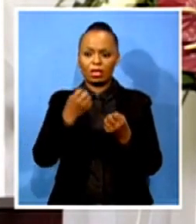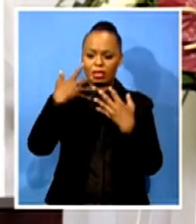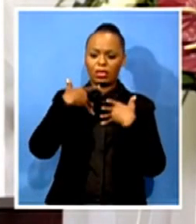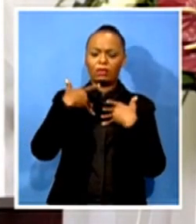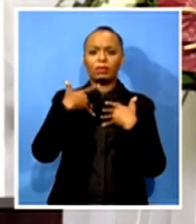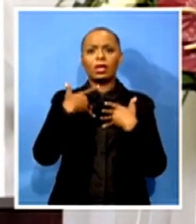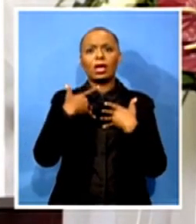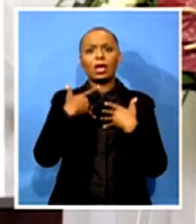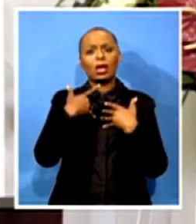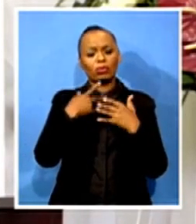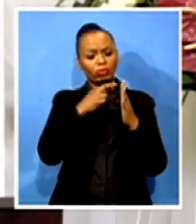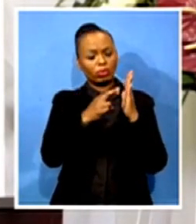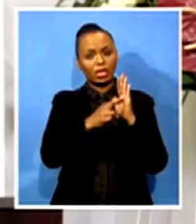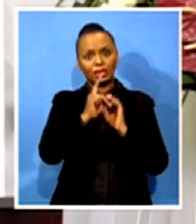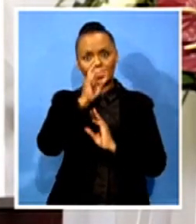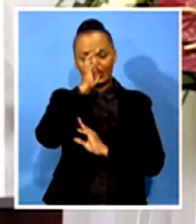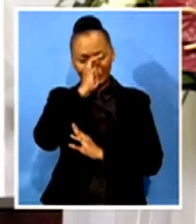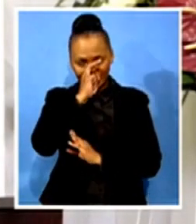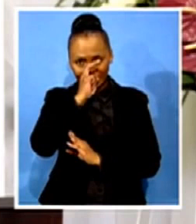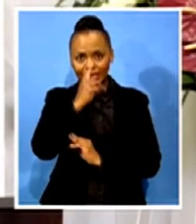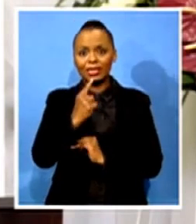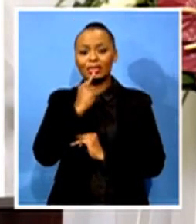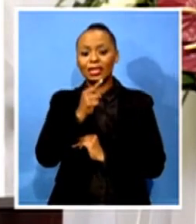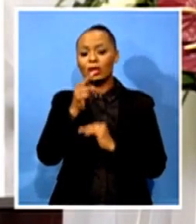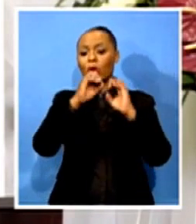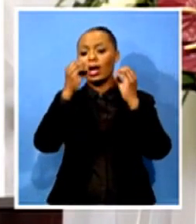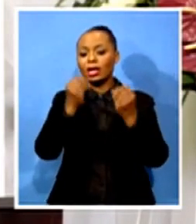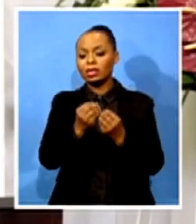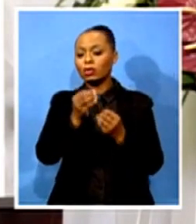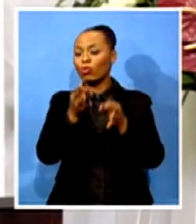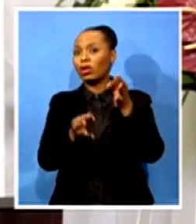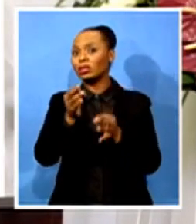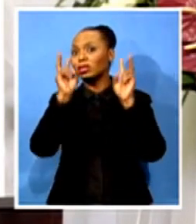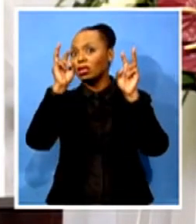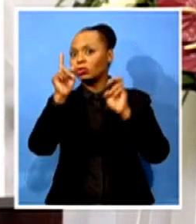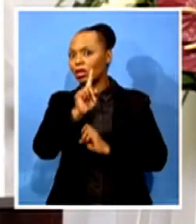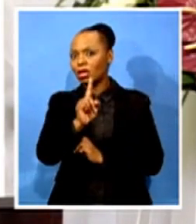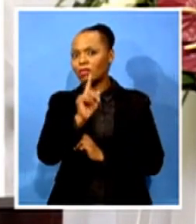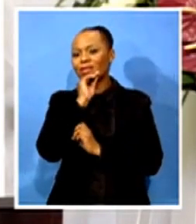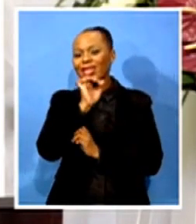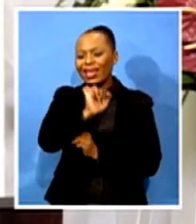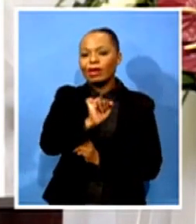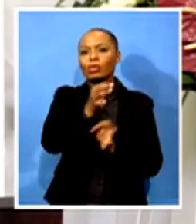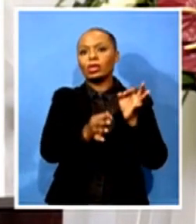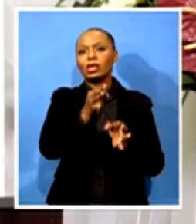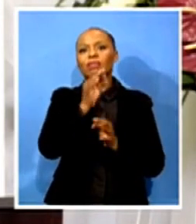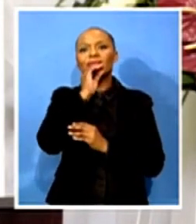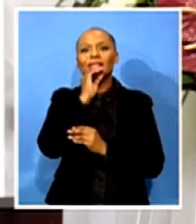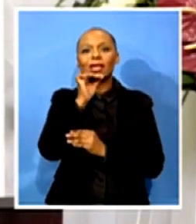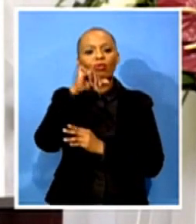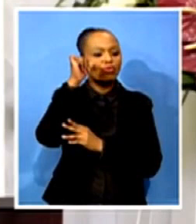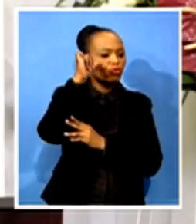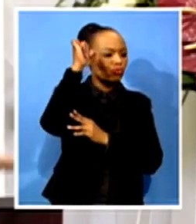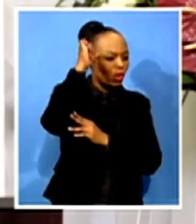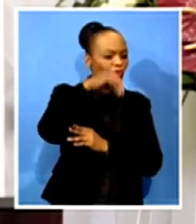is not political, it's apolitical. Umdala mdala, namplight yake iyafana all